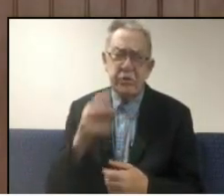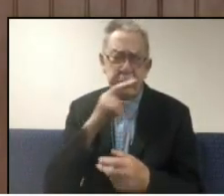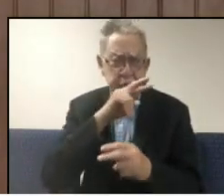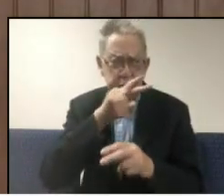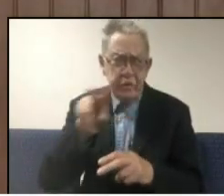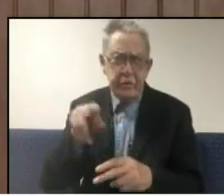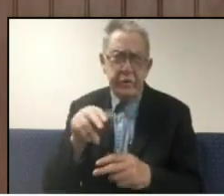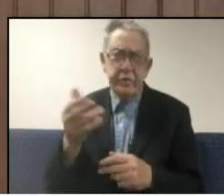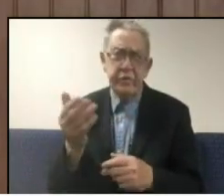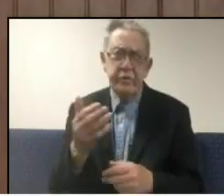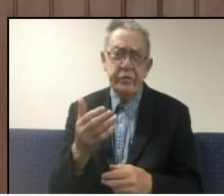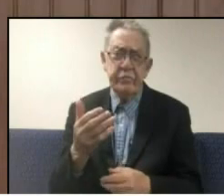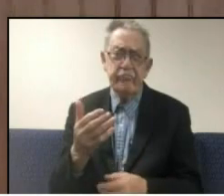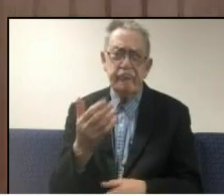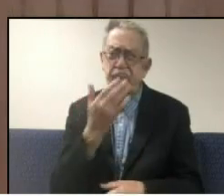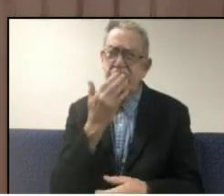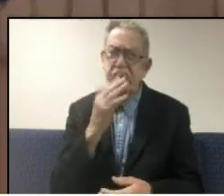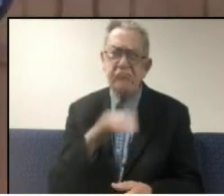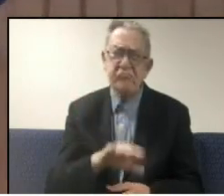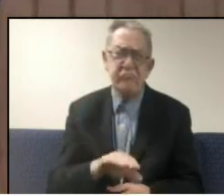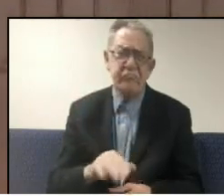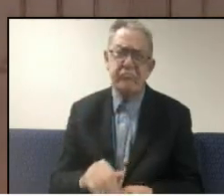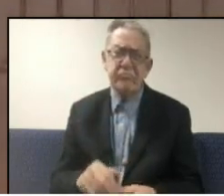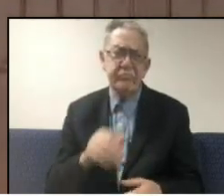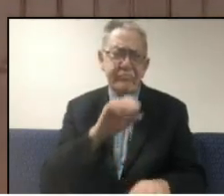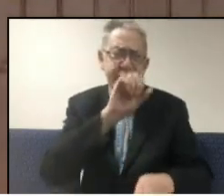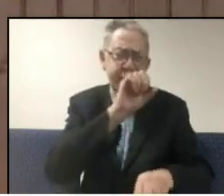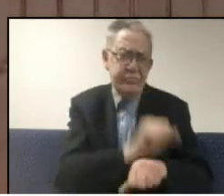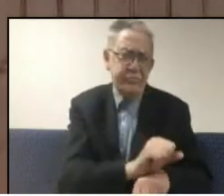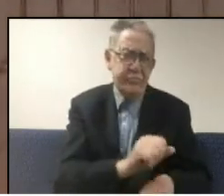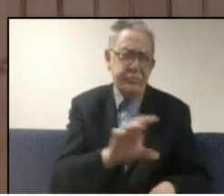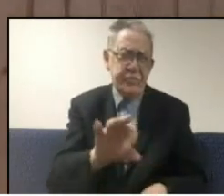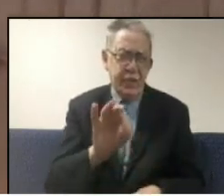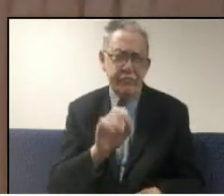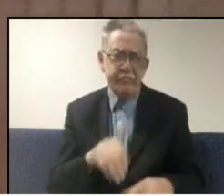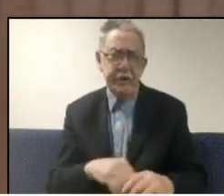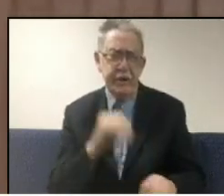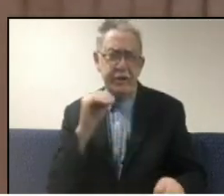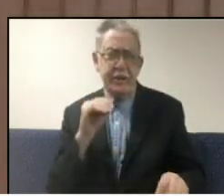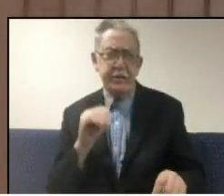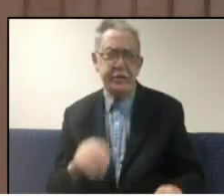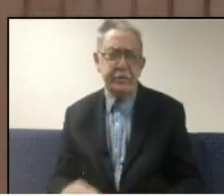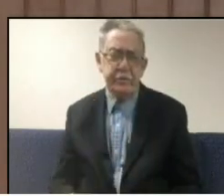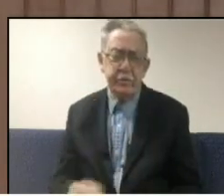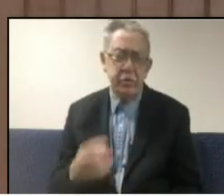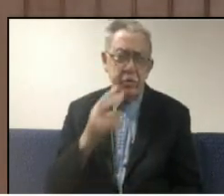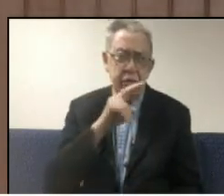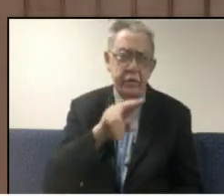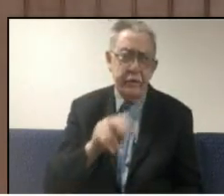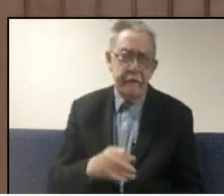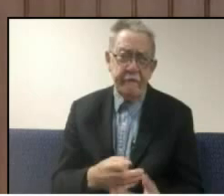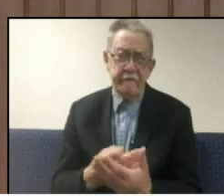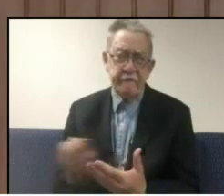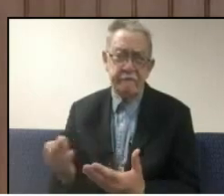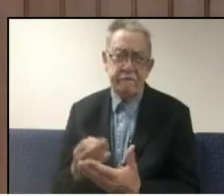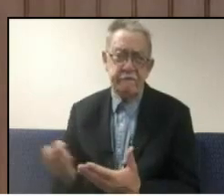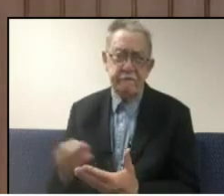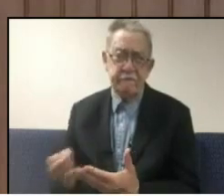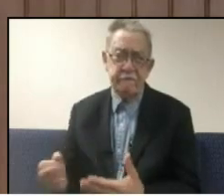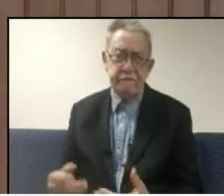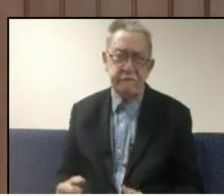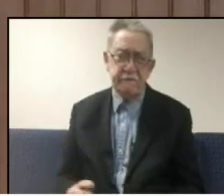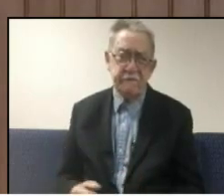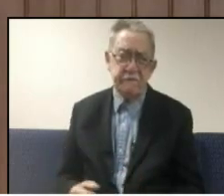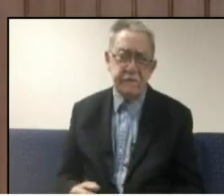secretly embarrassed to serve. I mean, what if somebody found out? You may look at your failed marriage or